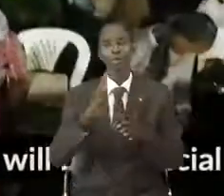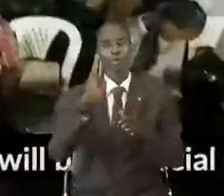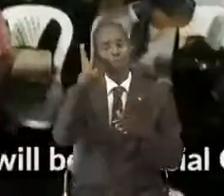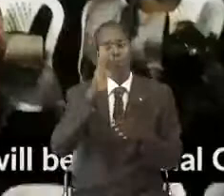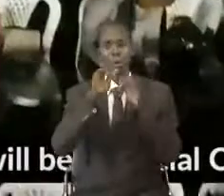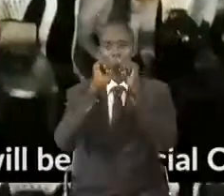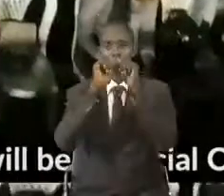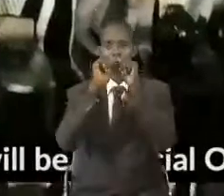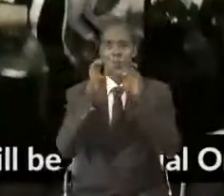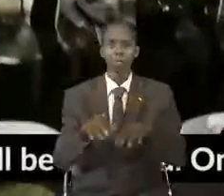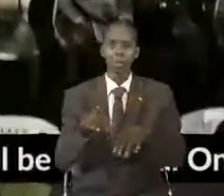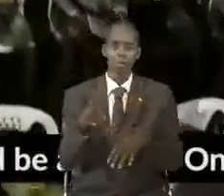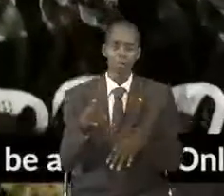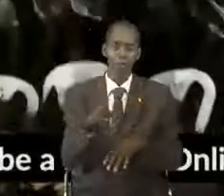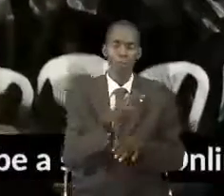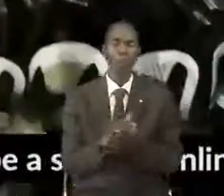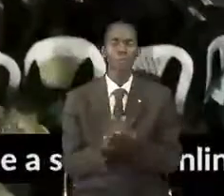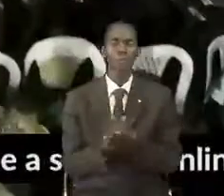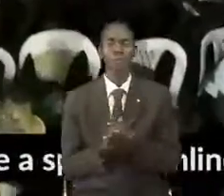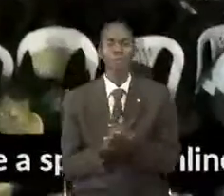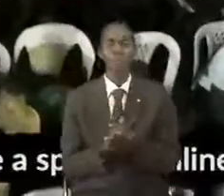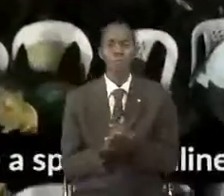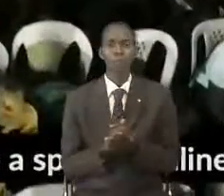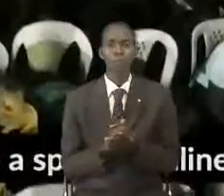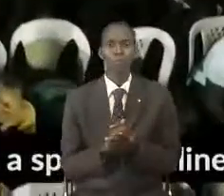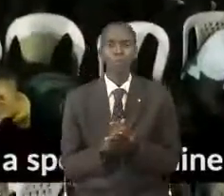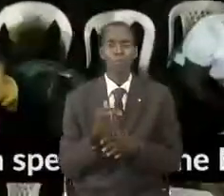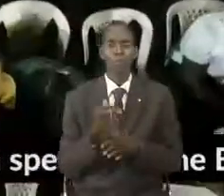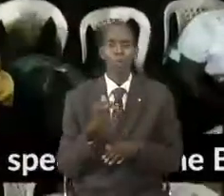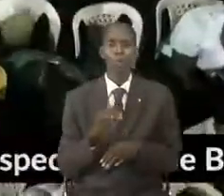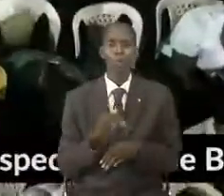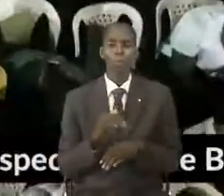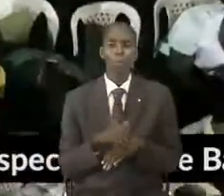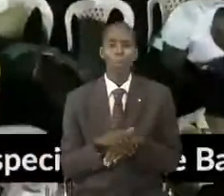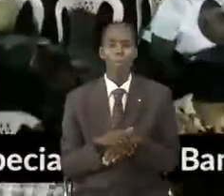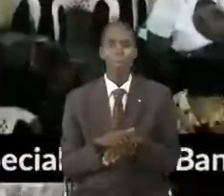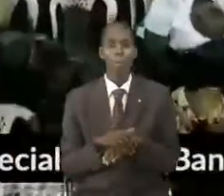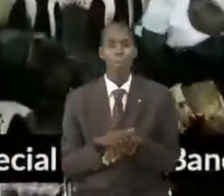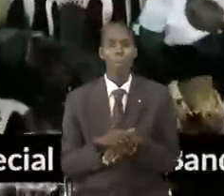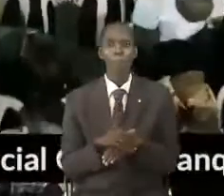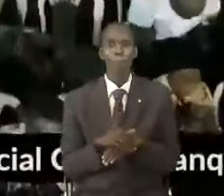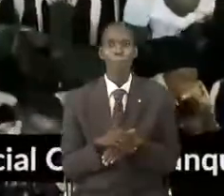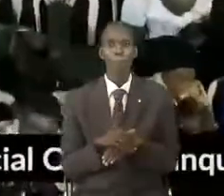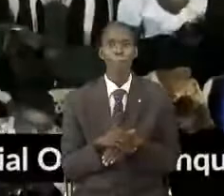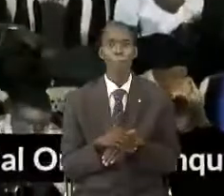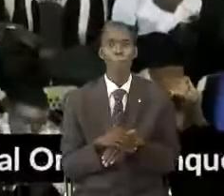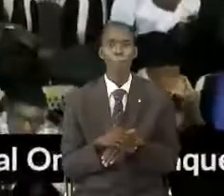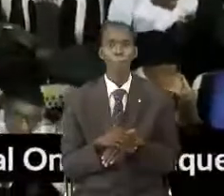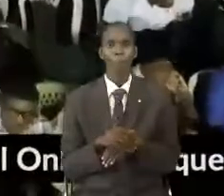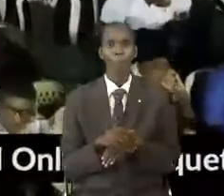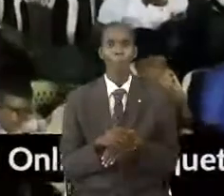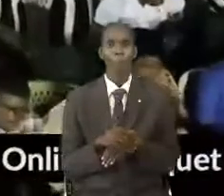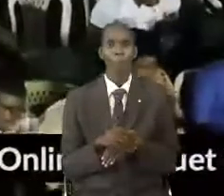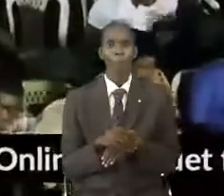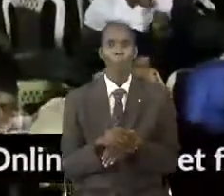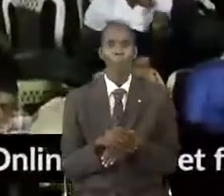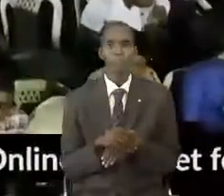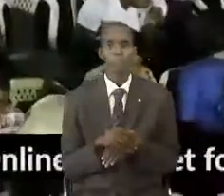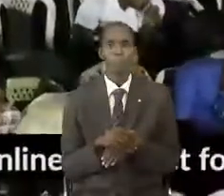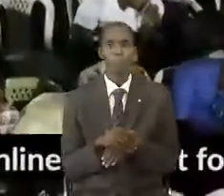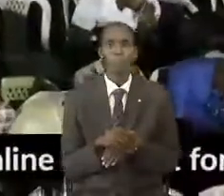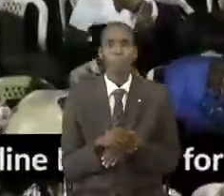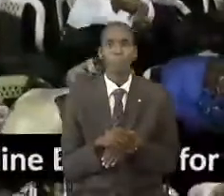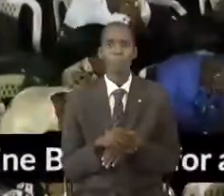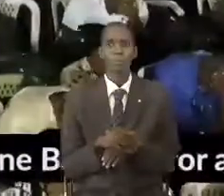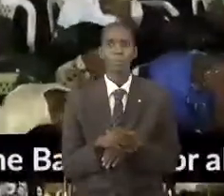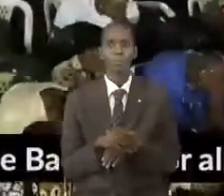+234-915-444-9263. As you do that, God will bless you. Please, on my left-hand side, if you're